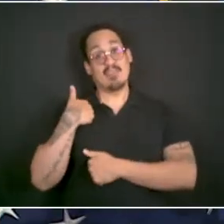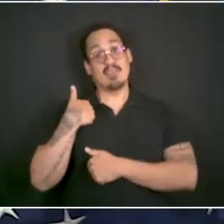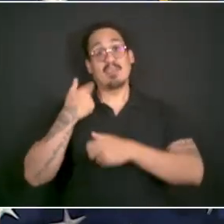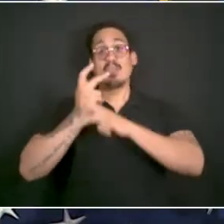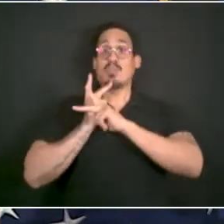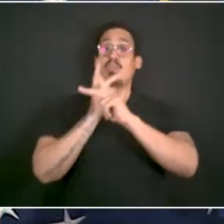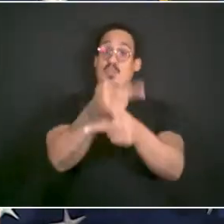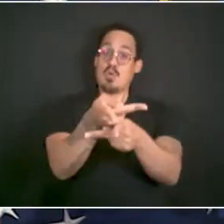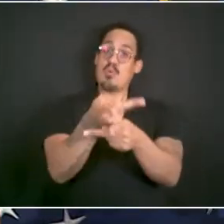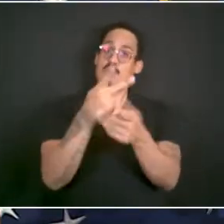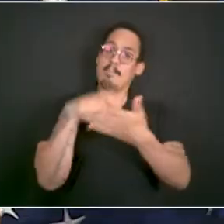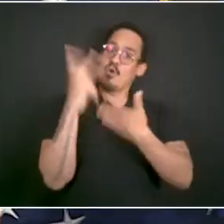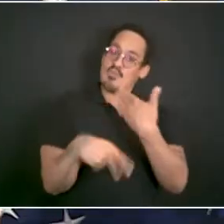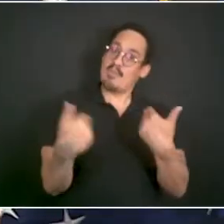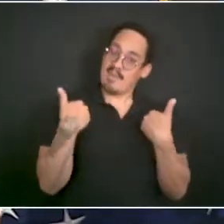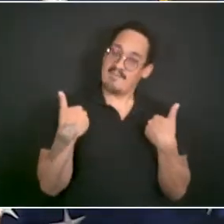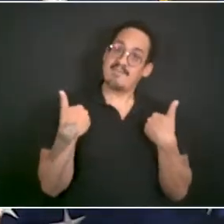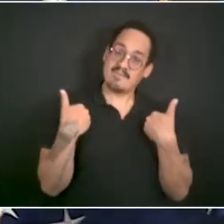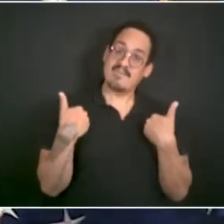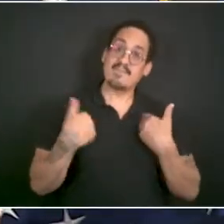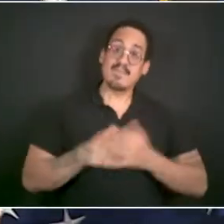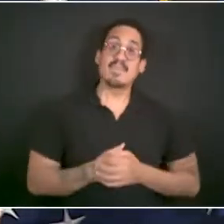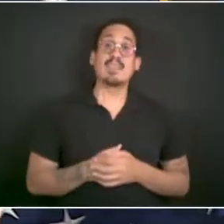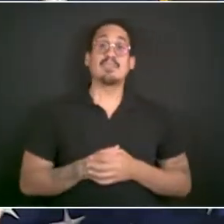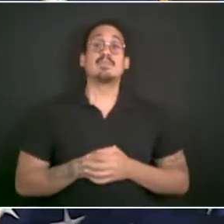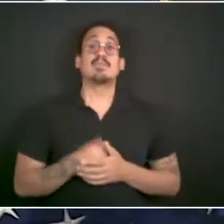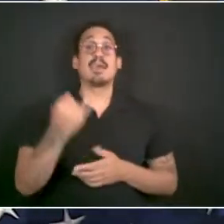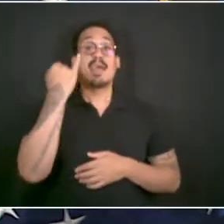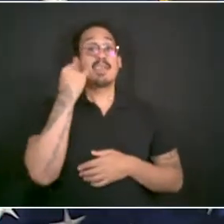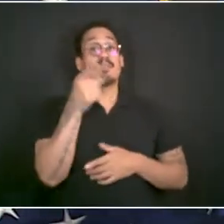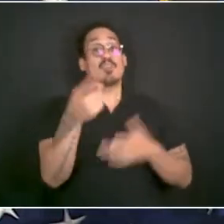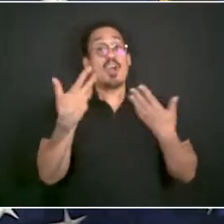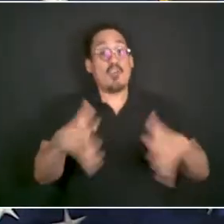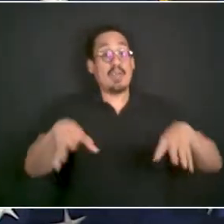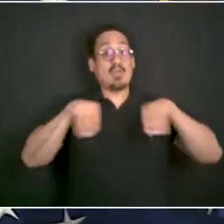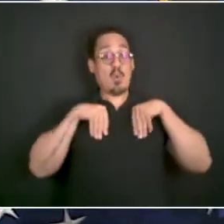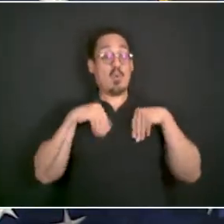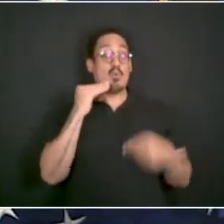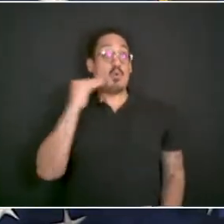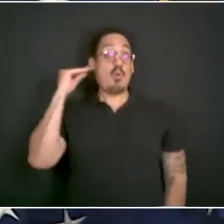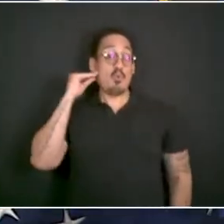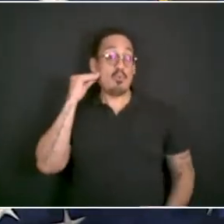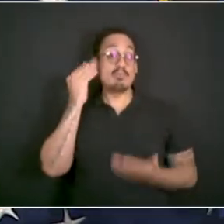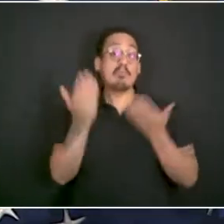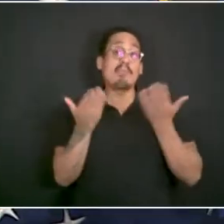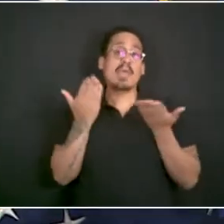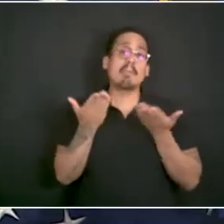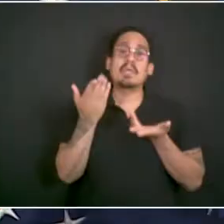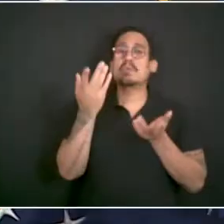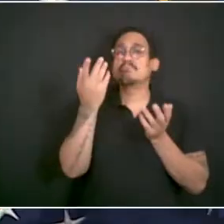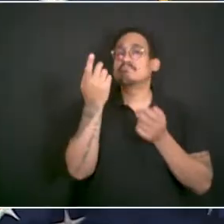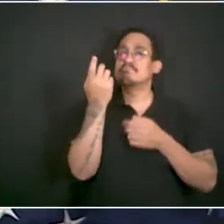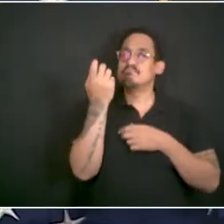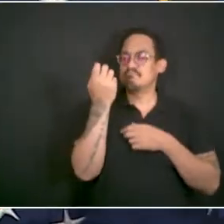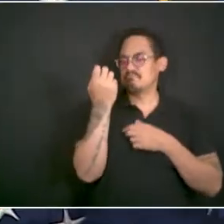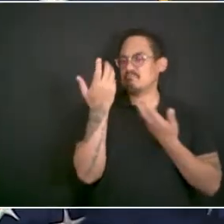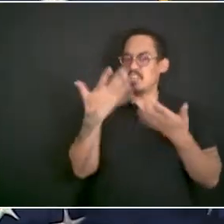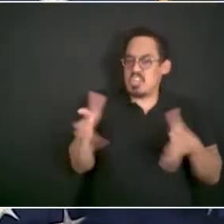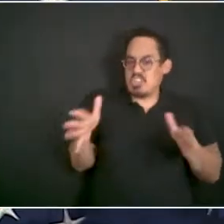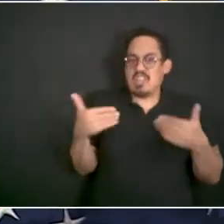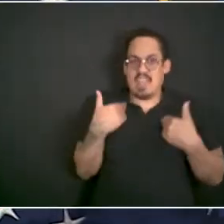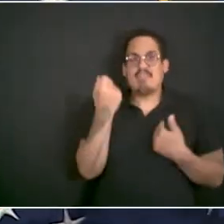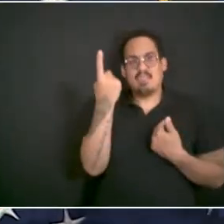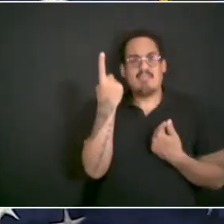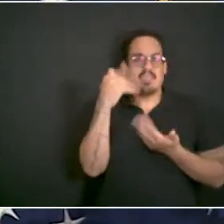comes to those who currently own, of those 11,000 who own property right now in New York City, but who served during an era that is not deemed